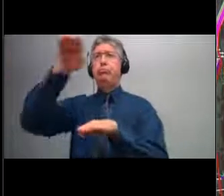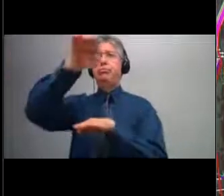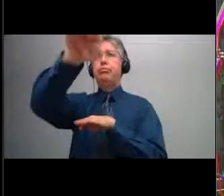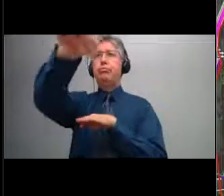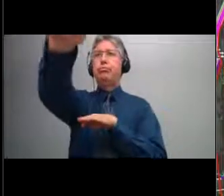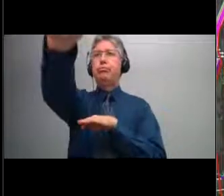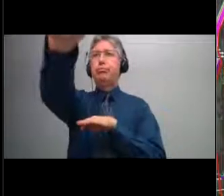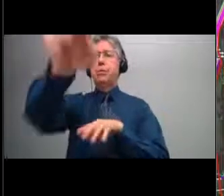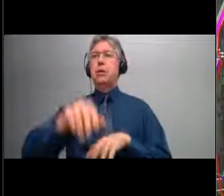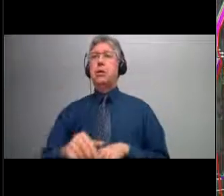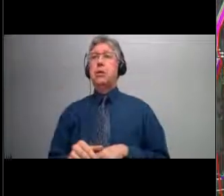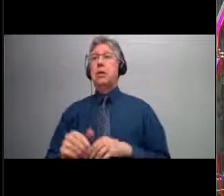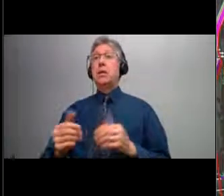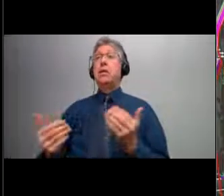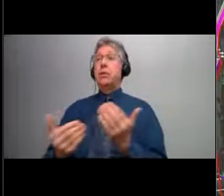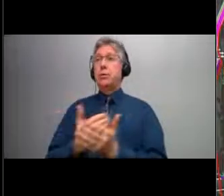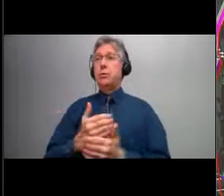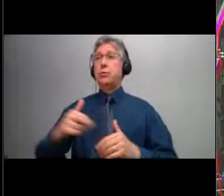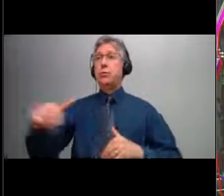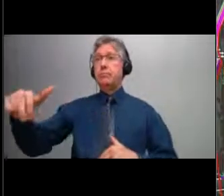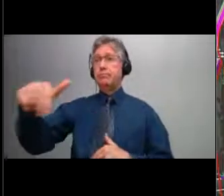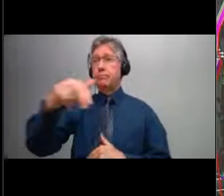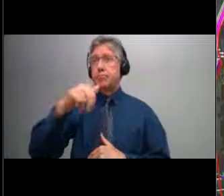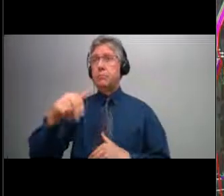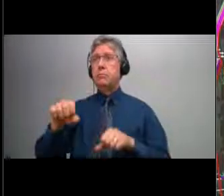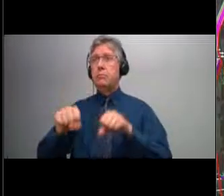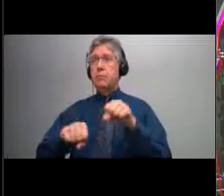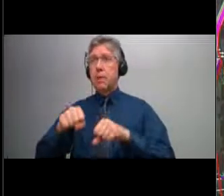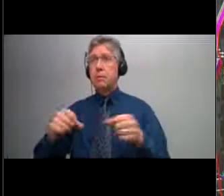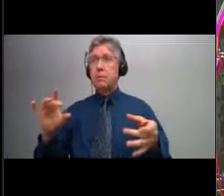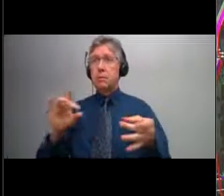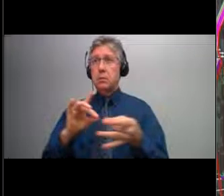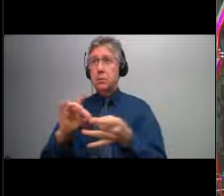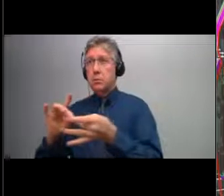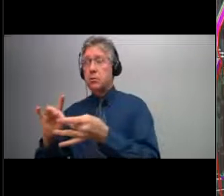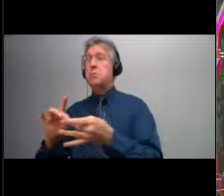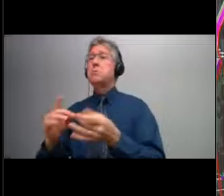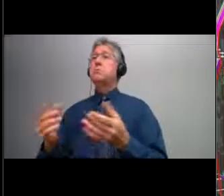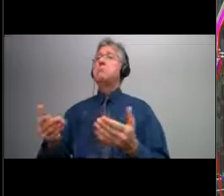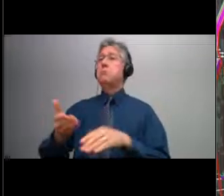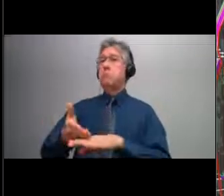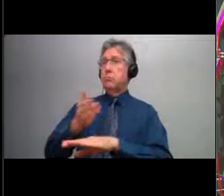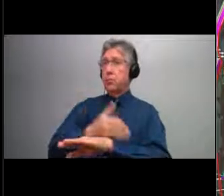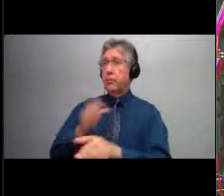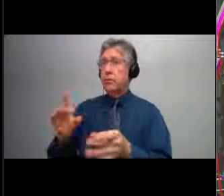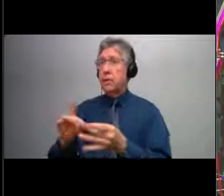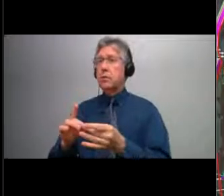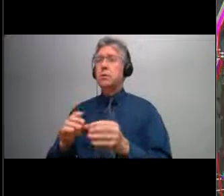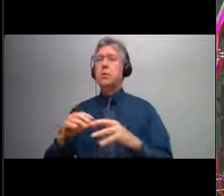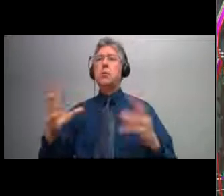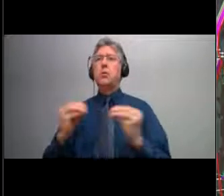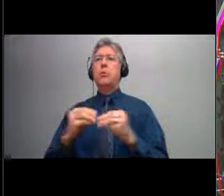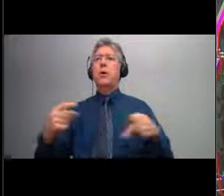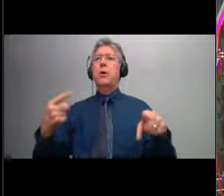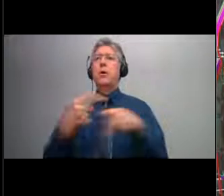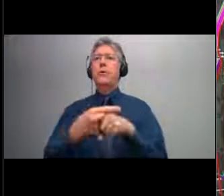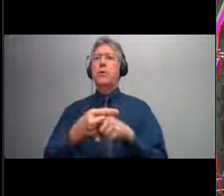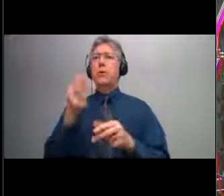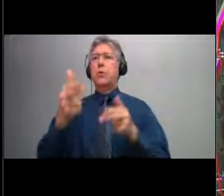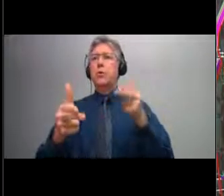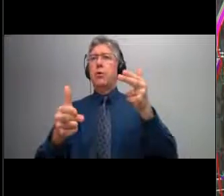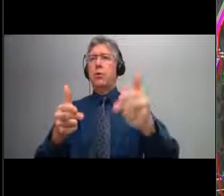new and revised bicycle and pedestrian connections that both provide additional connectivity and avoid vehicular conflicts. I would